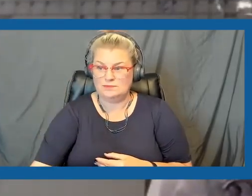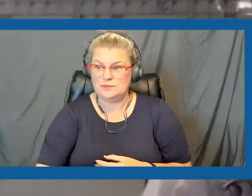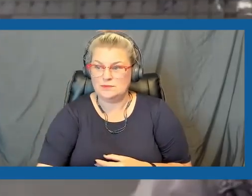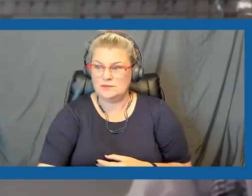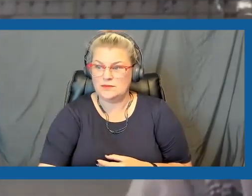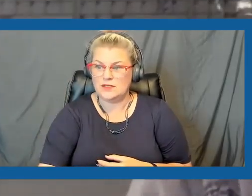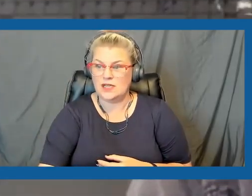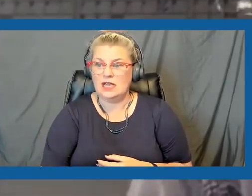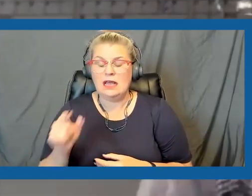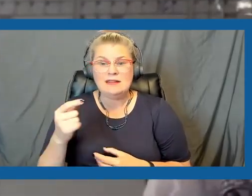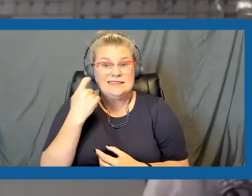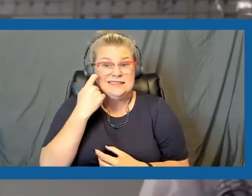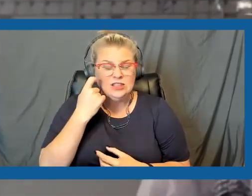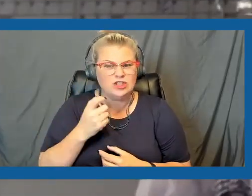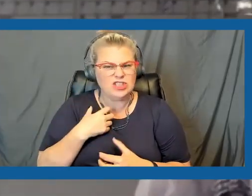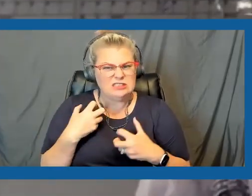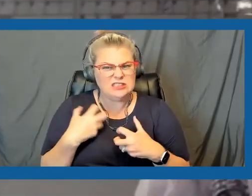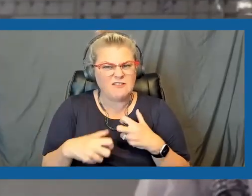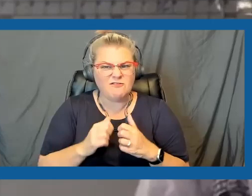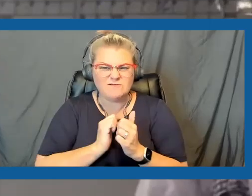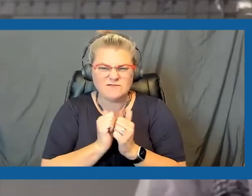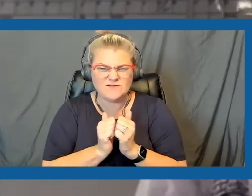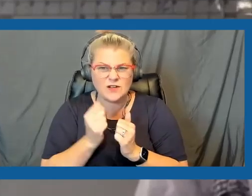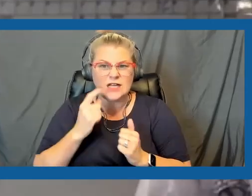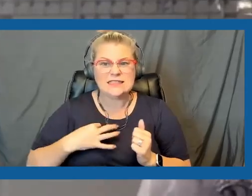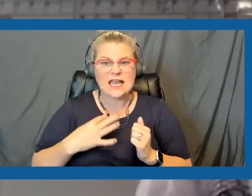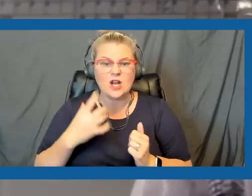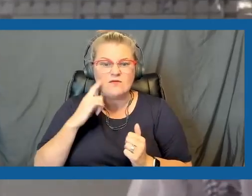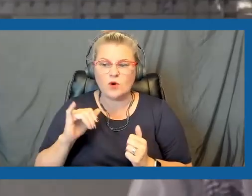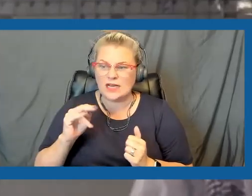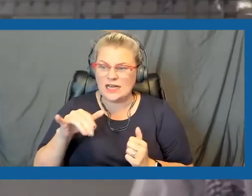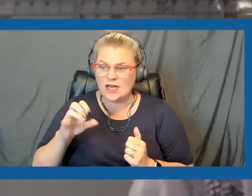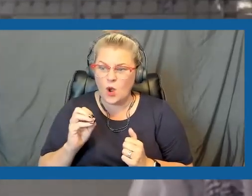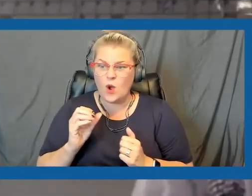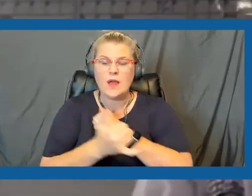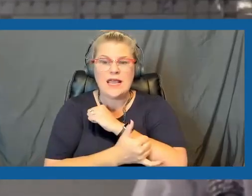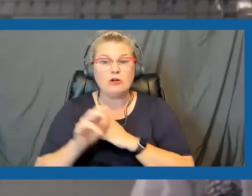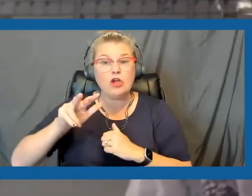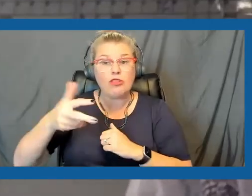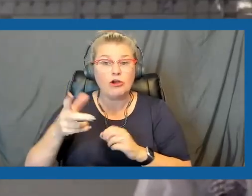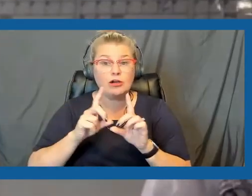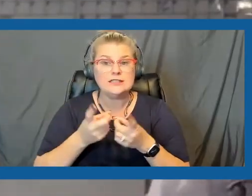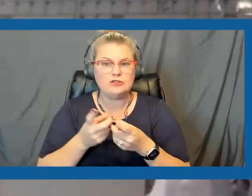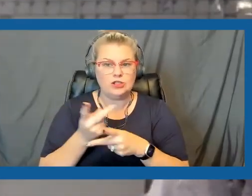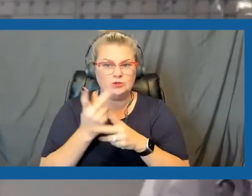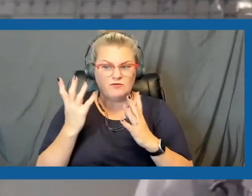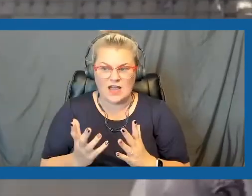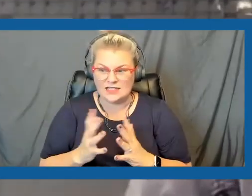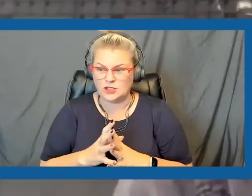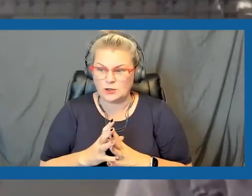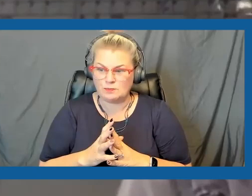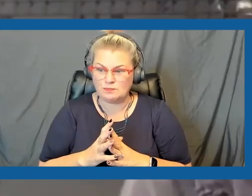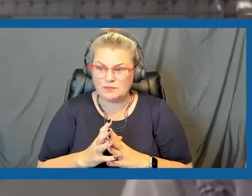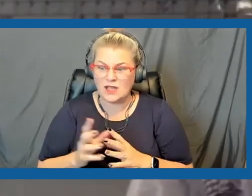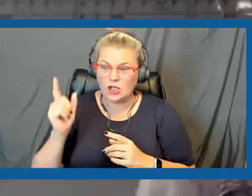ran a tough race as a candidate for Inyo County's 3rd District Supervisor.